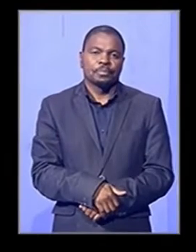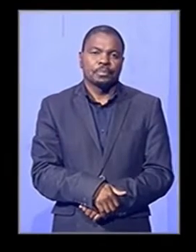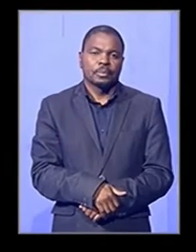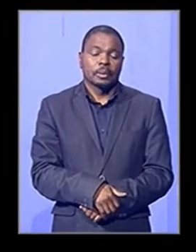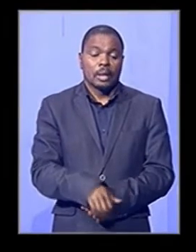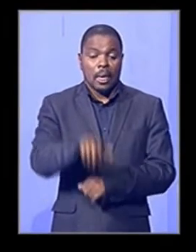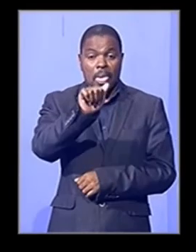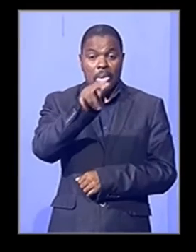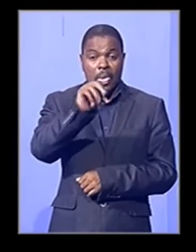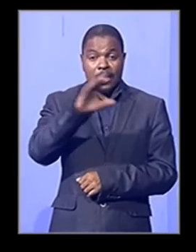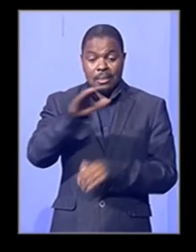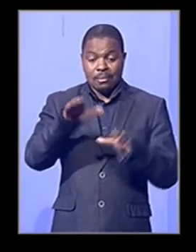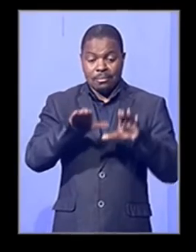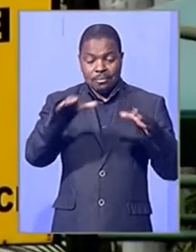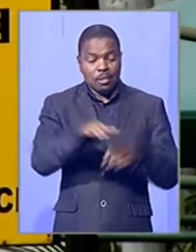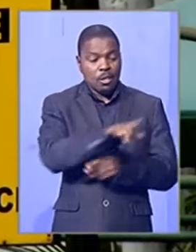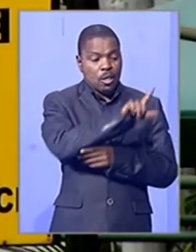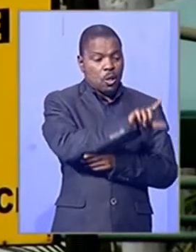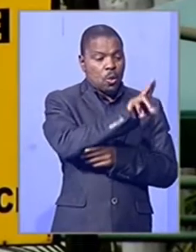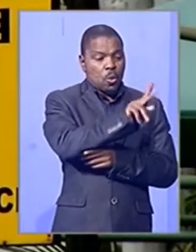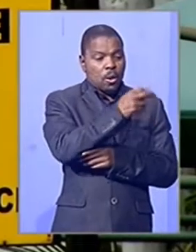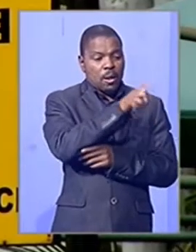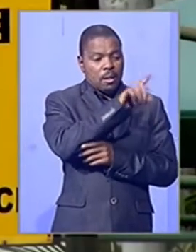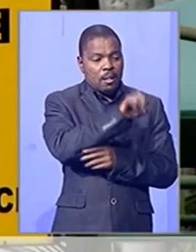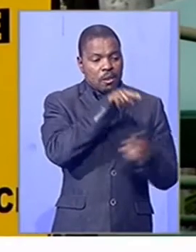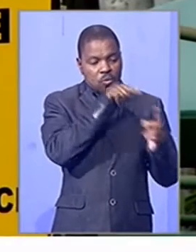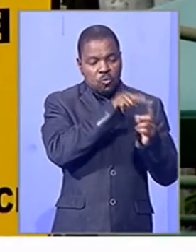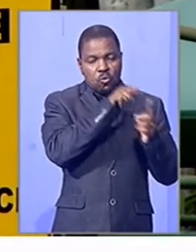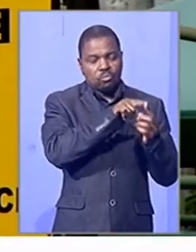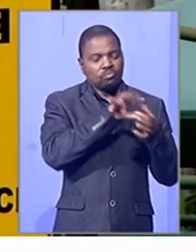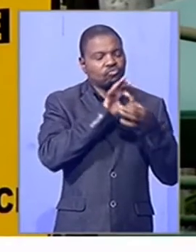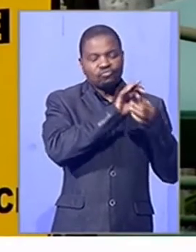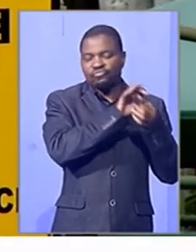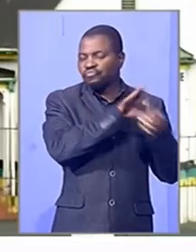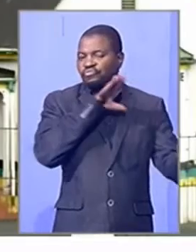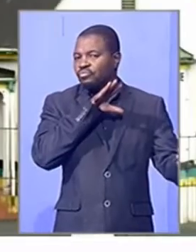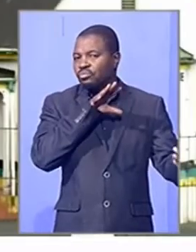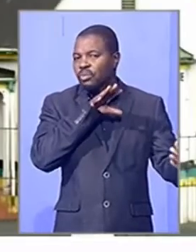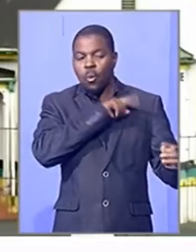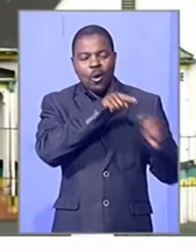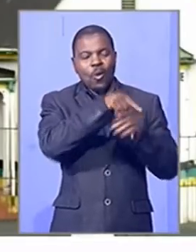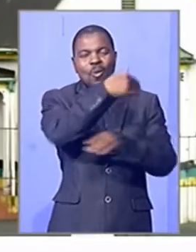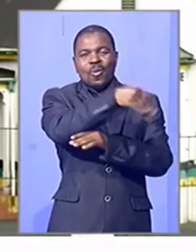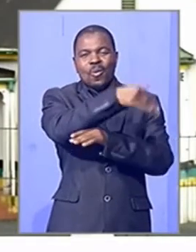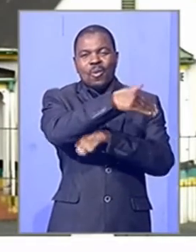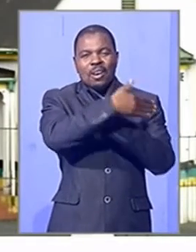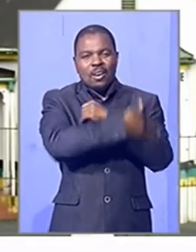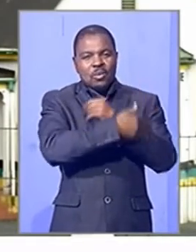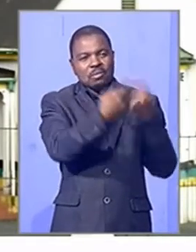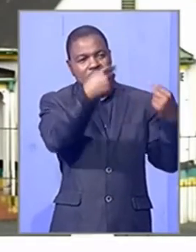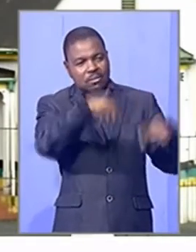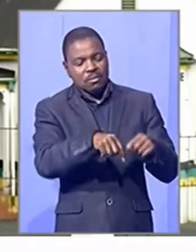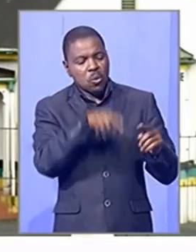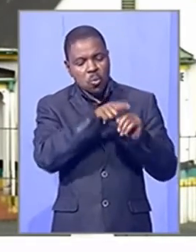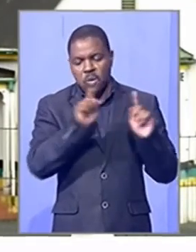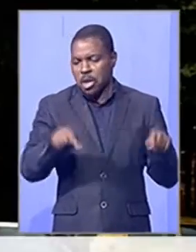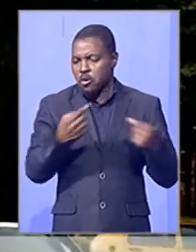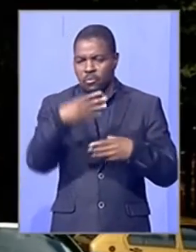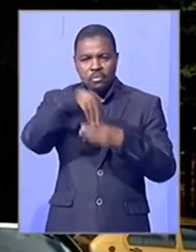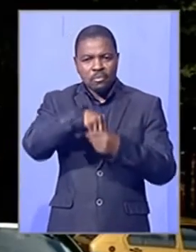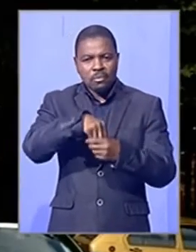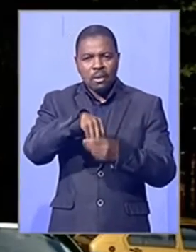ANC gautse makhama yona le Lukhele e o hudumelwang e le molata ho hlella ha hae hore ha dumellwa e be setho sa Mokga ka hobane e se moahi